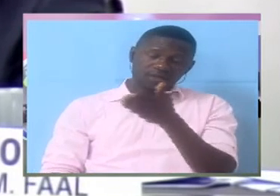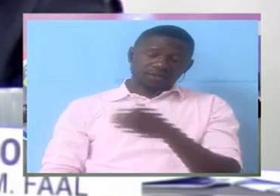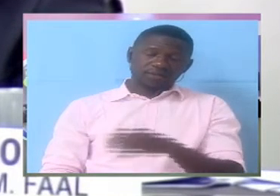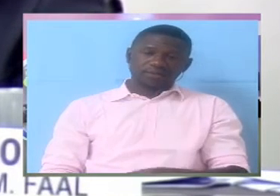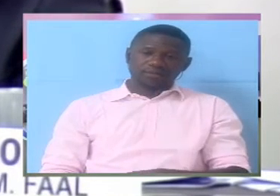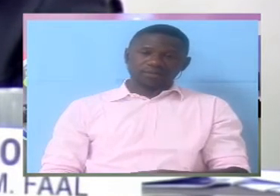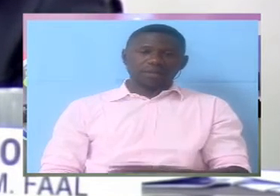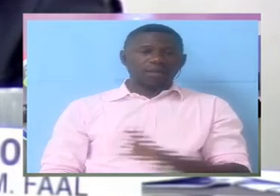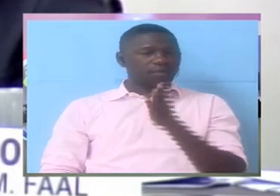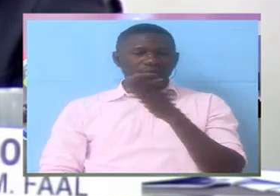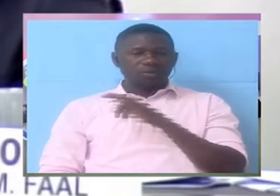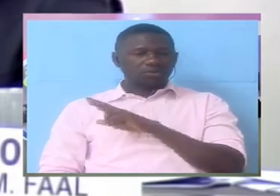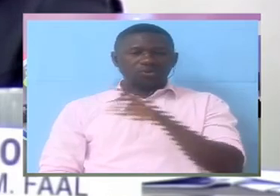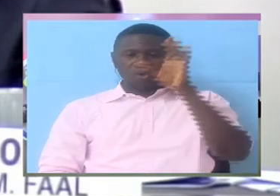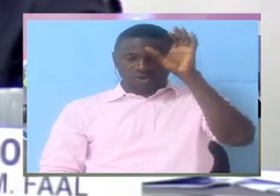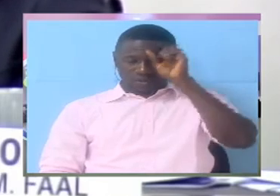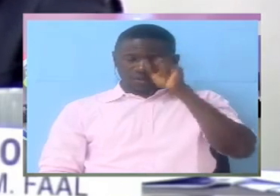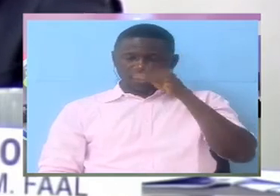statement.